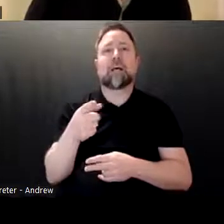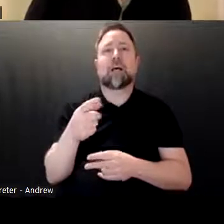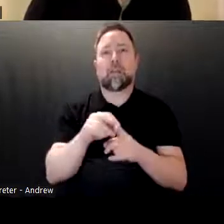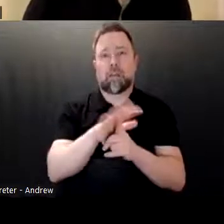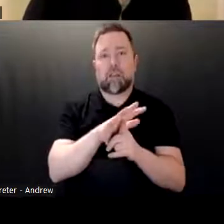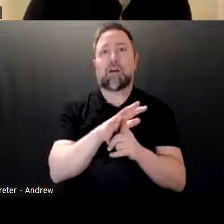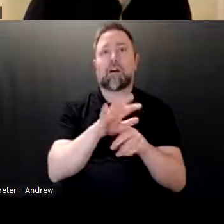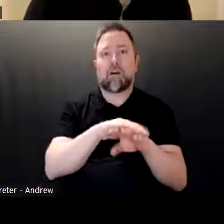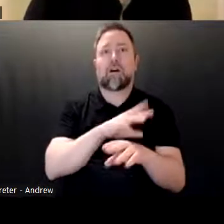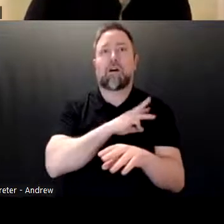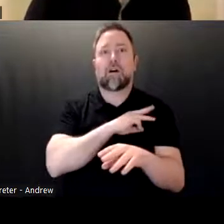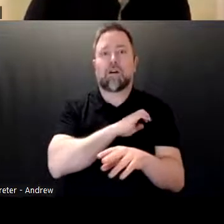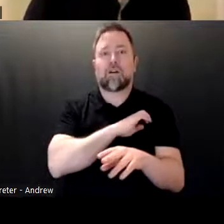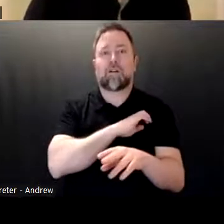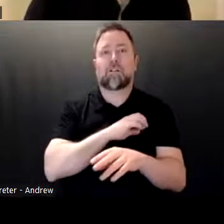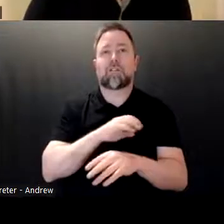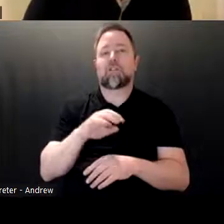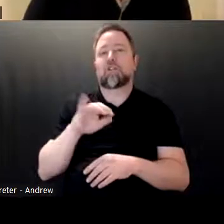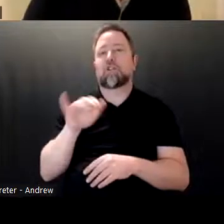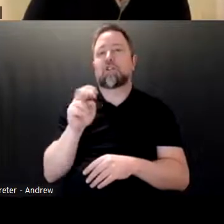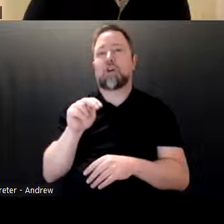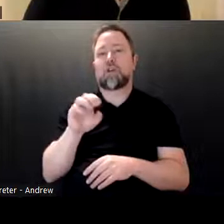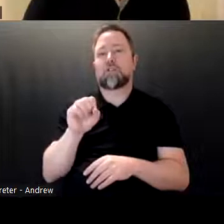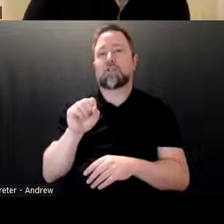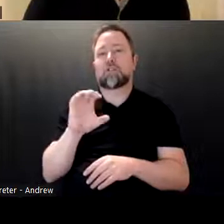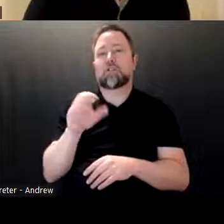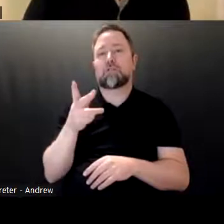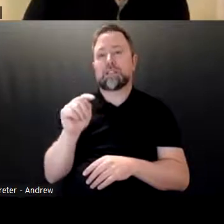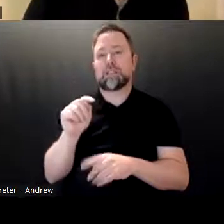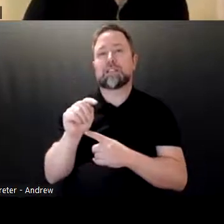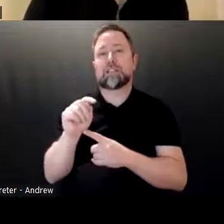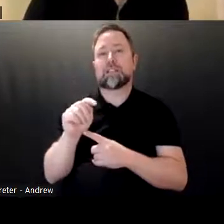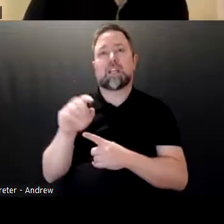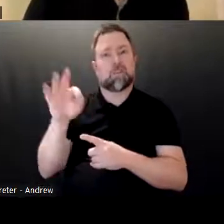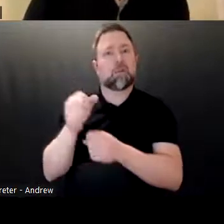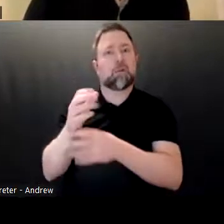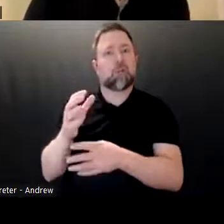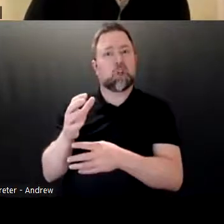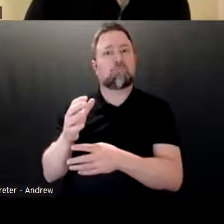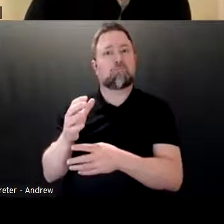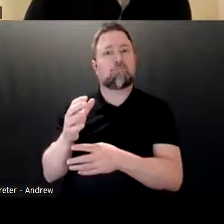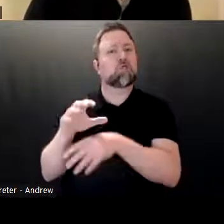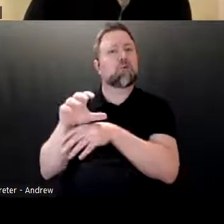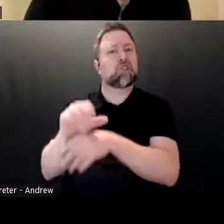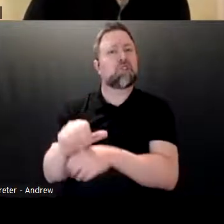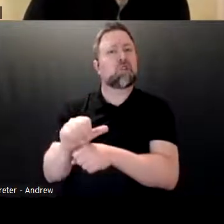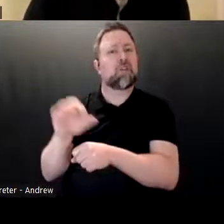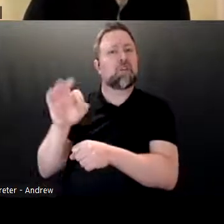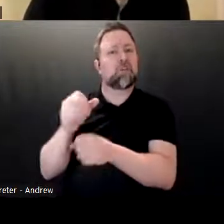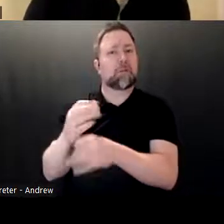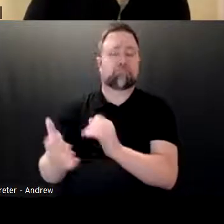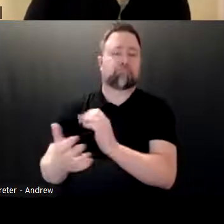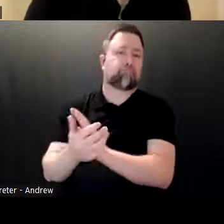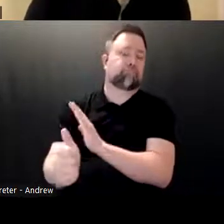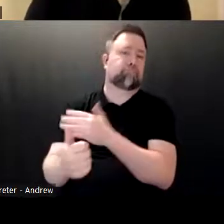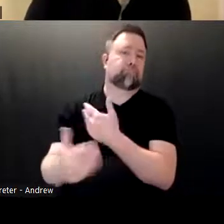to the public, and some more that are going to come online in the future, which I'll circle back to. But